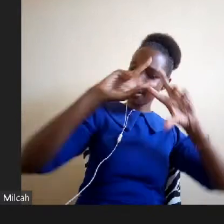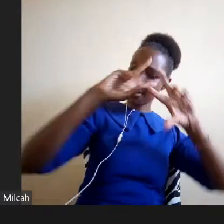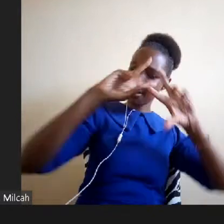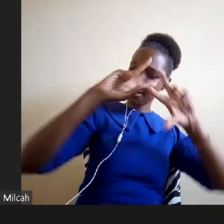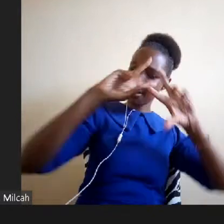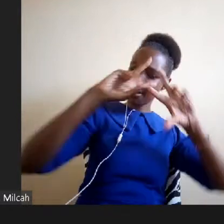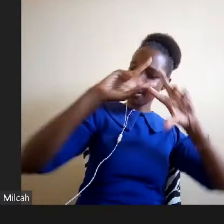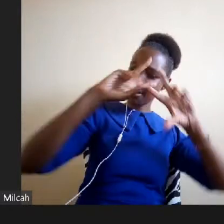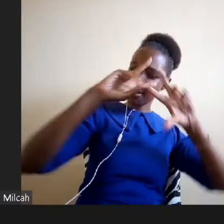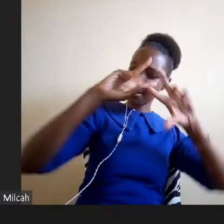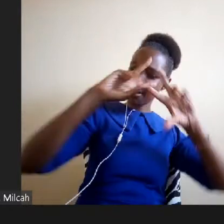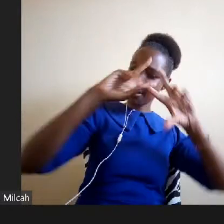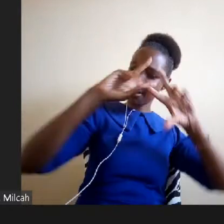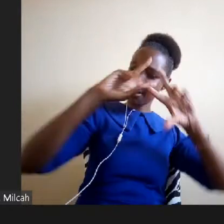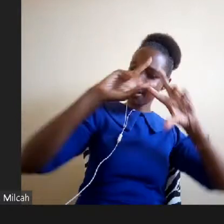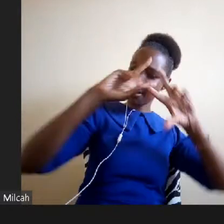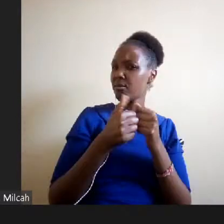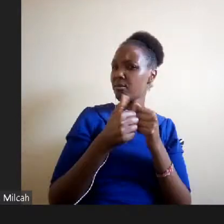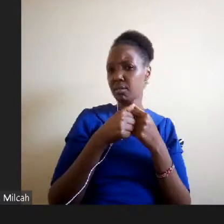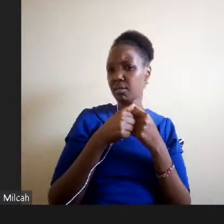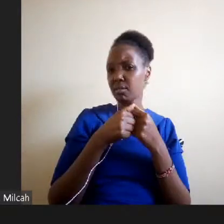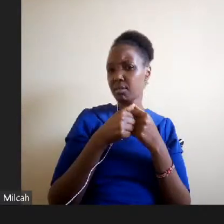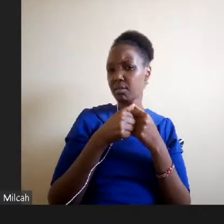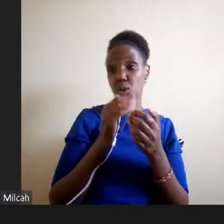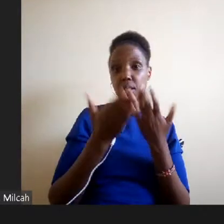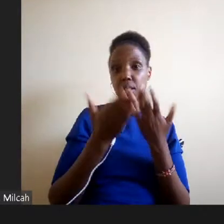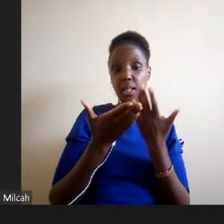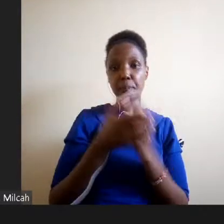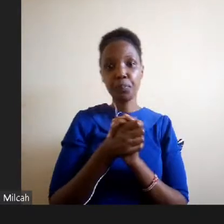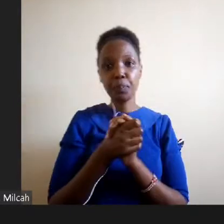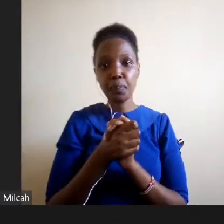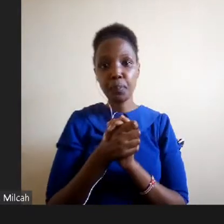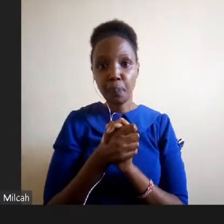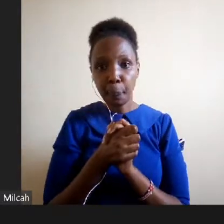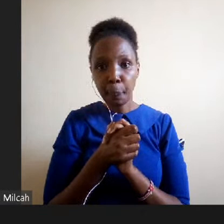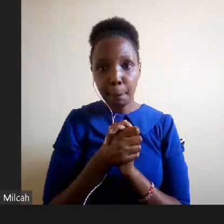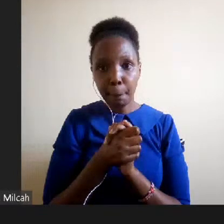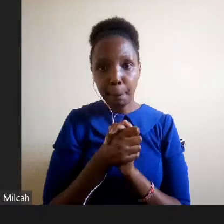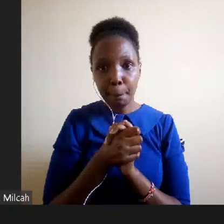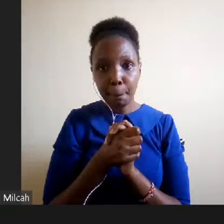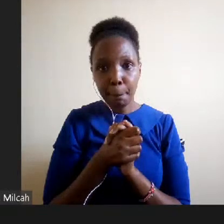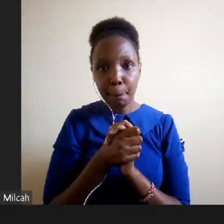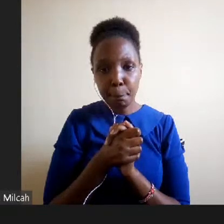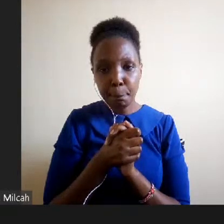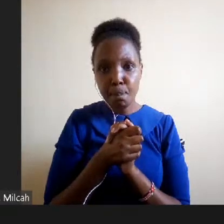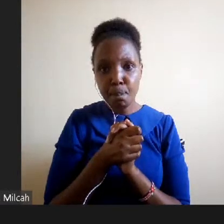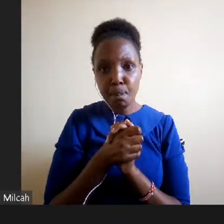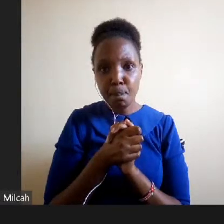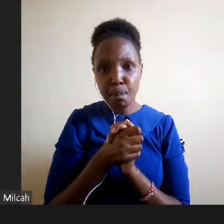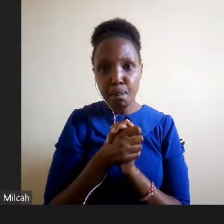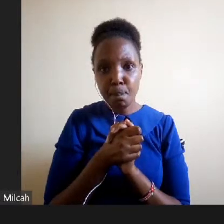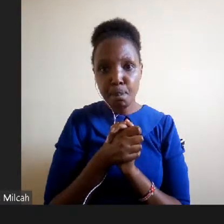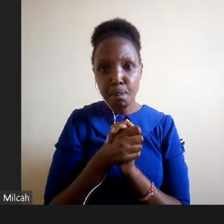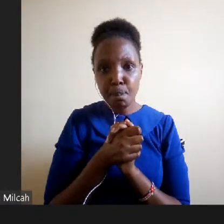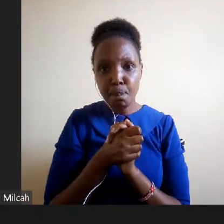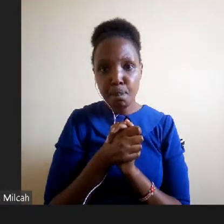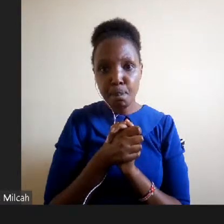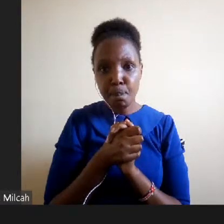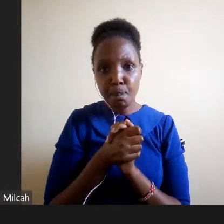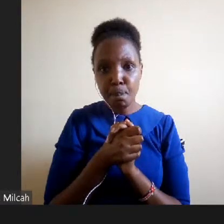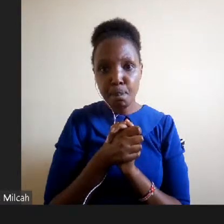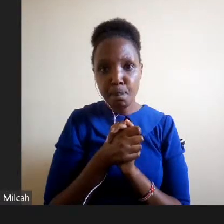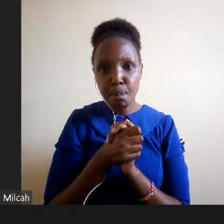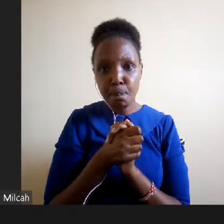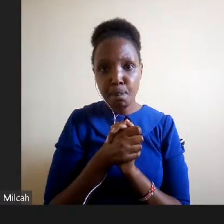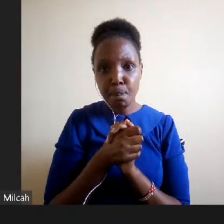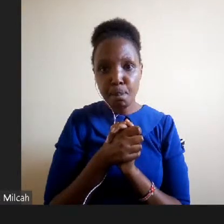what these platforms have and what our children are doing on them. There was a survey that was done by UNICEF a while back, and the